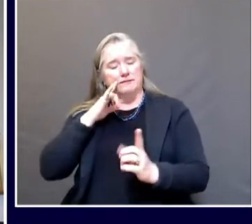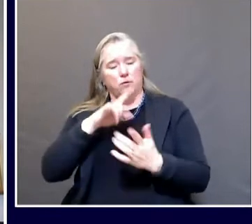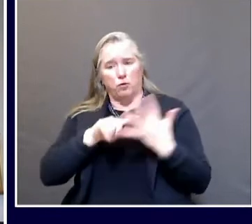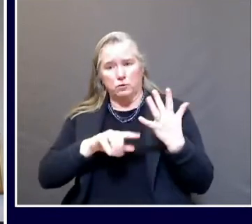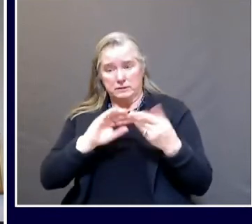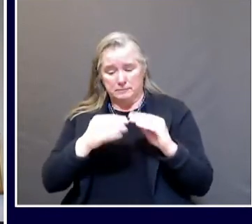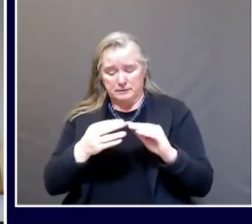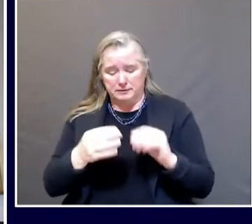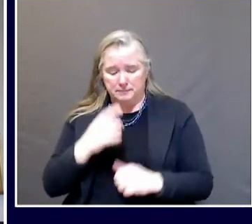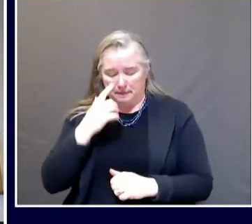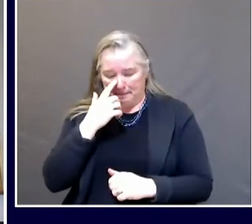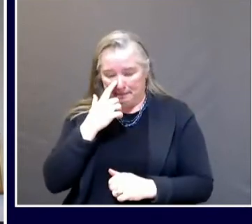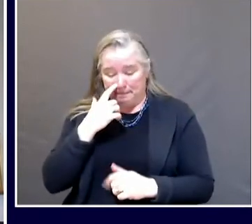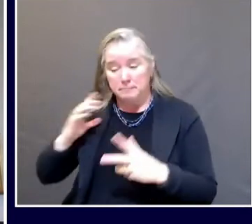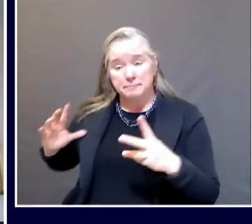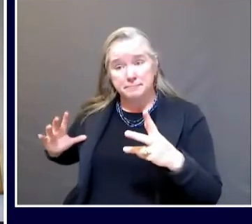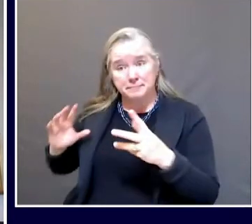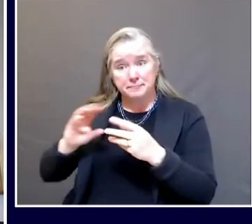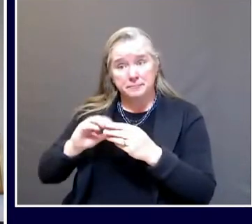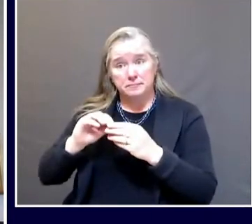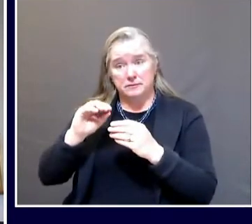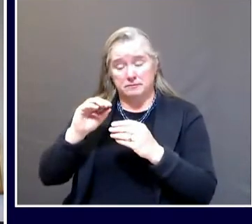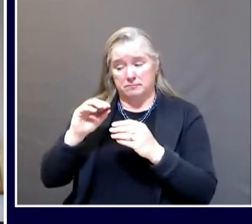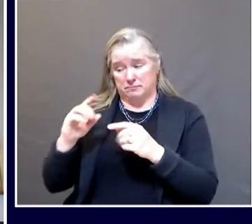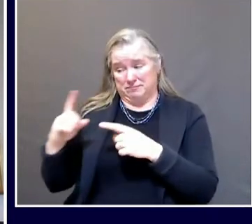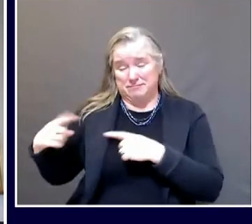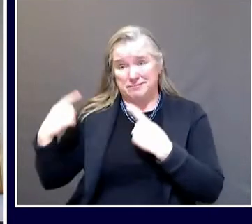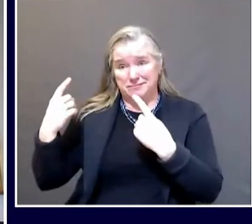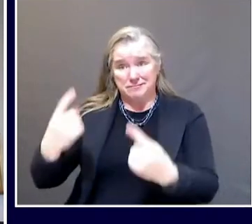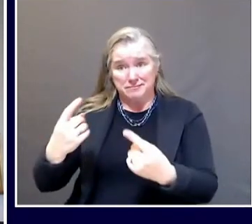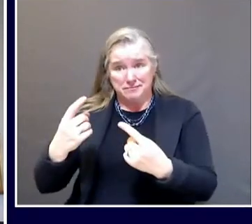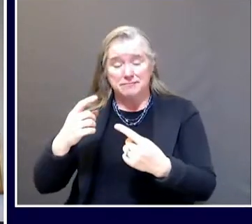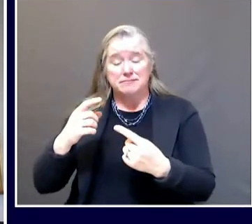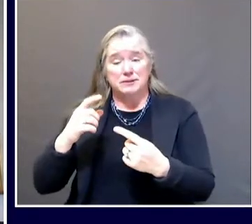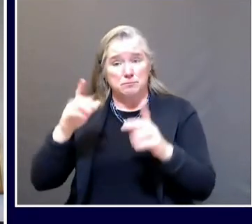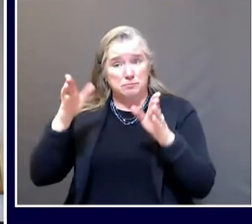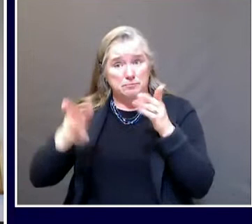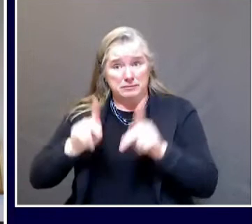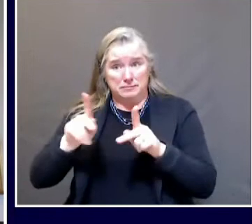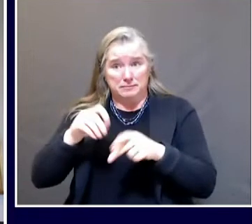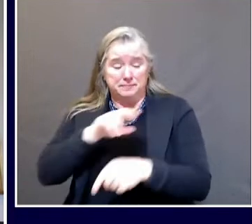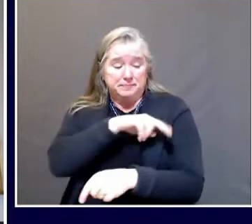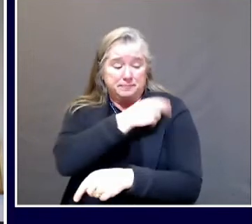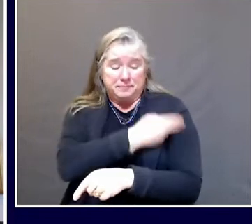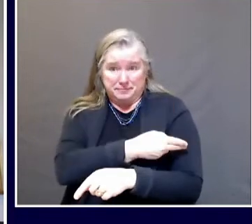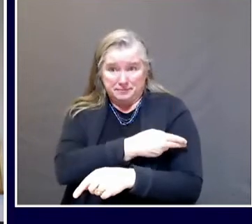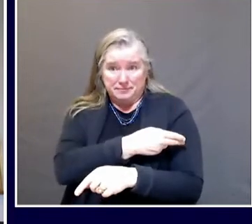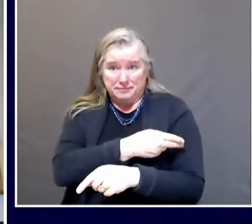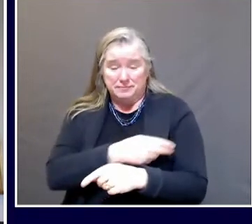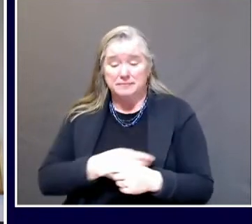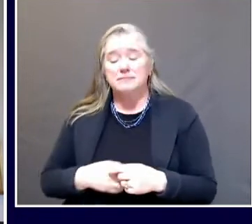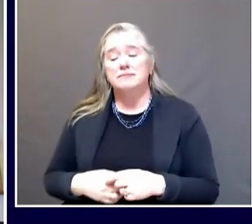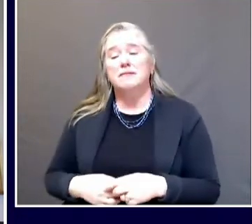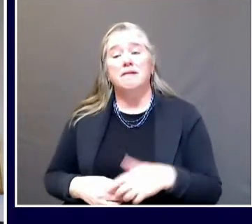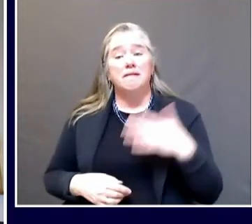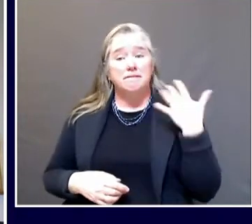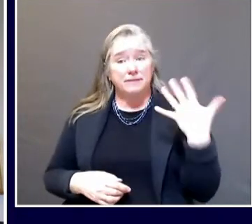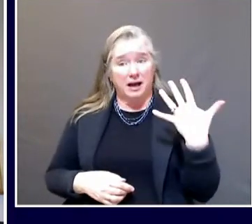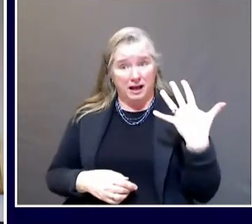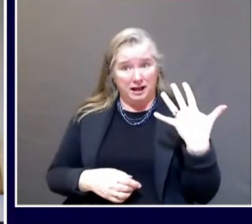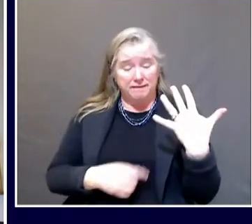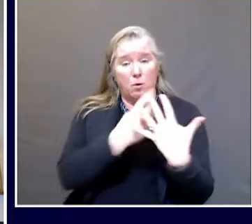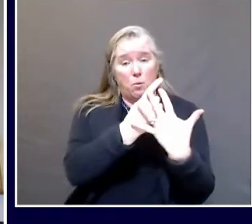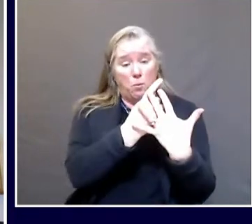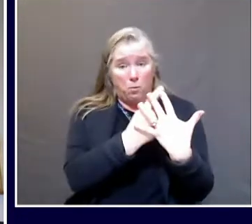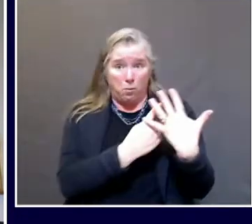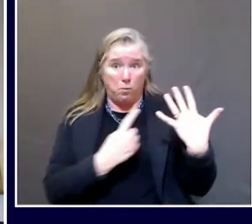been hospitalized with COVID-19 since our very first case, 1 in 5 of every